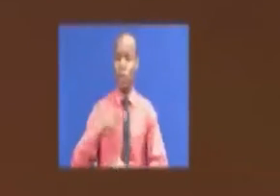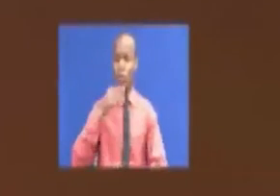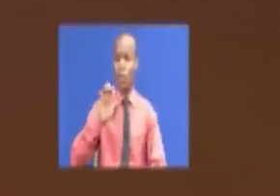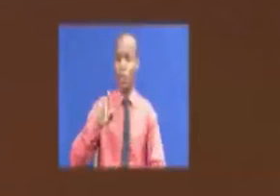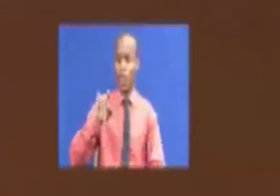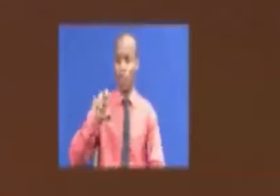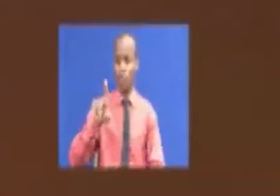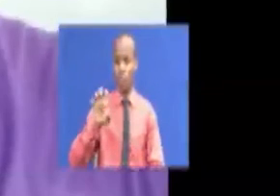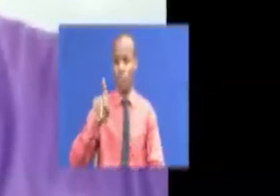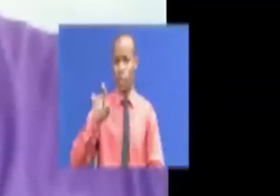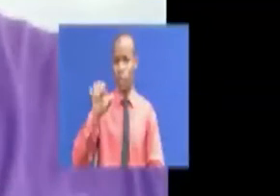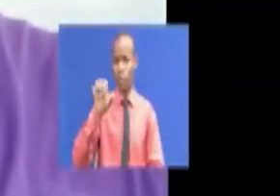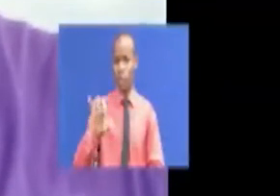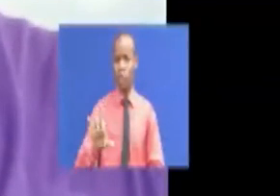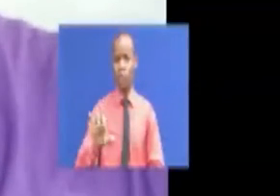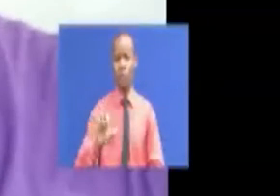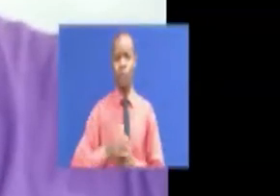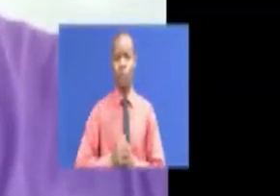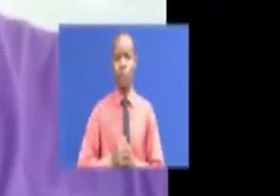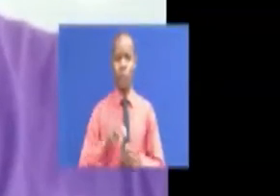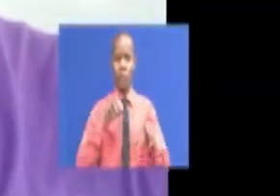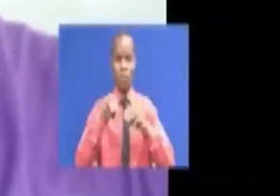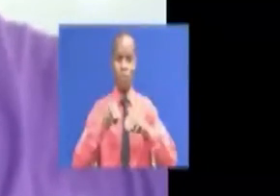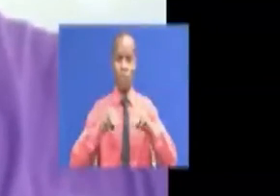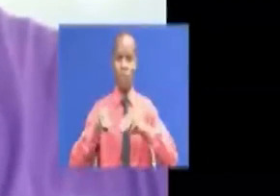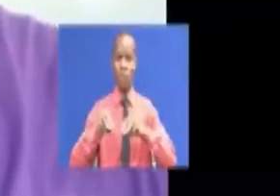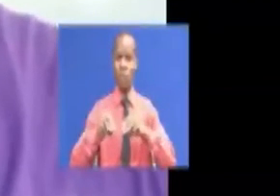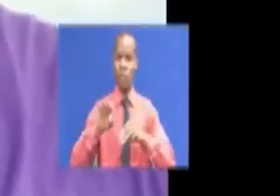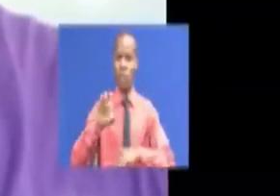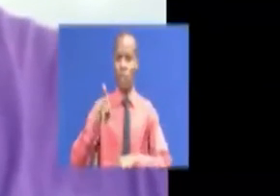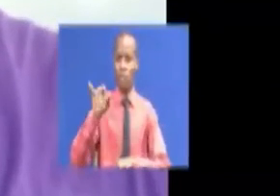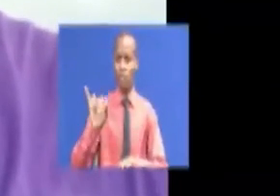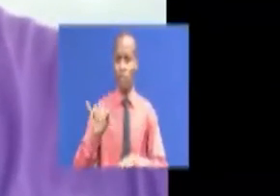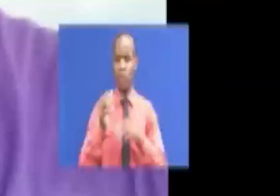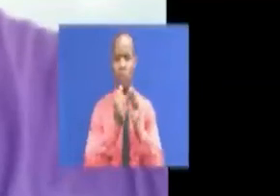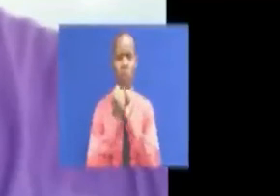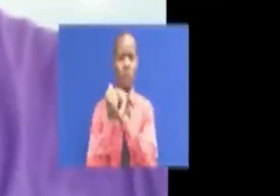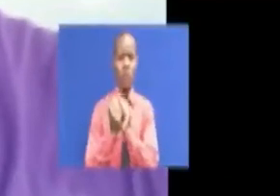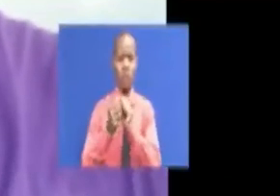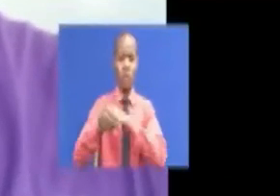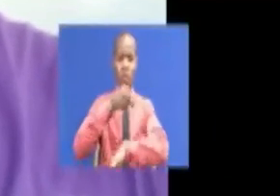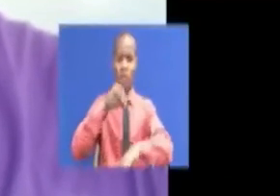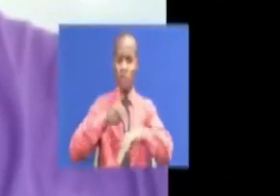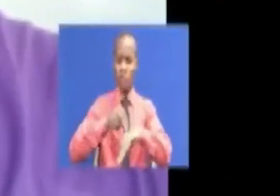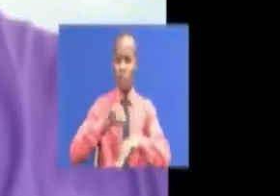The management of UAP Old Mutual Tower, together with the National